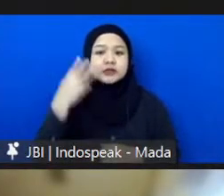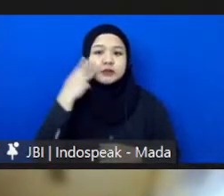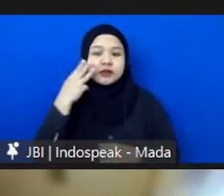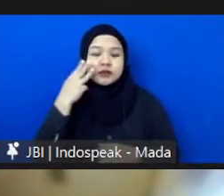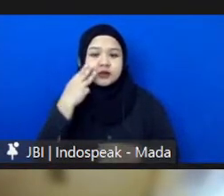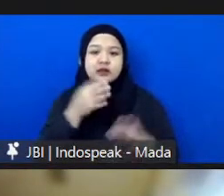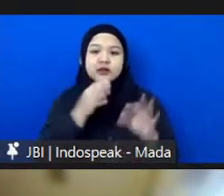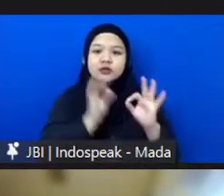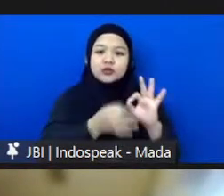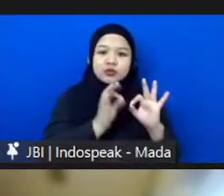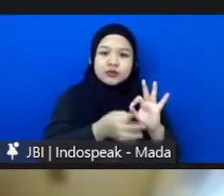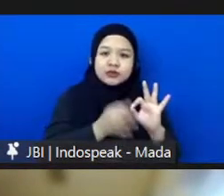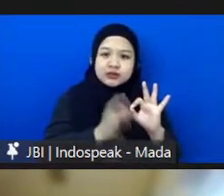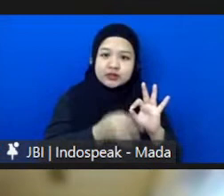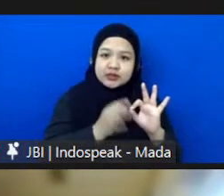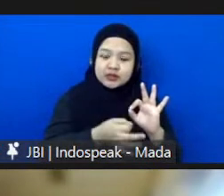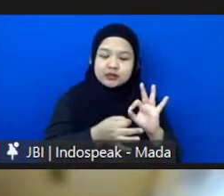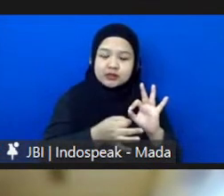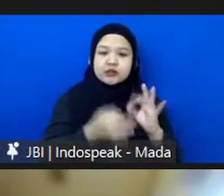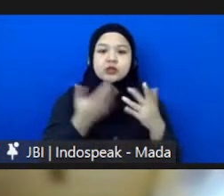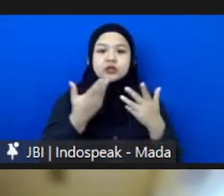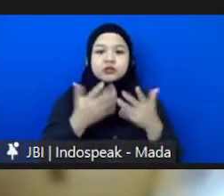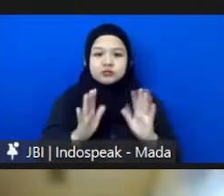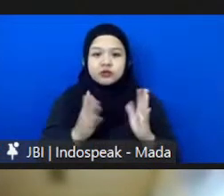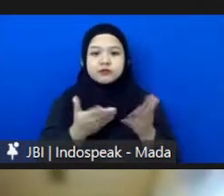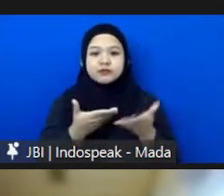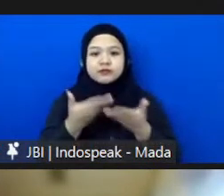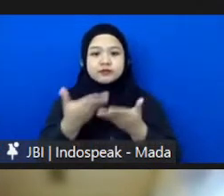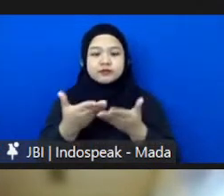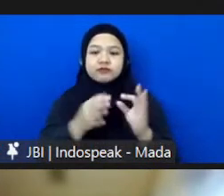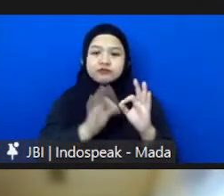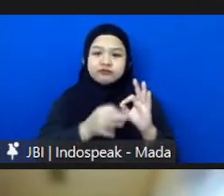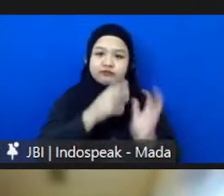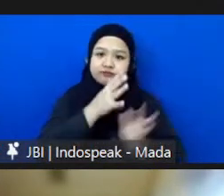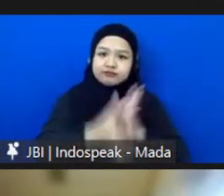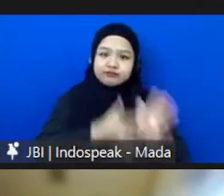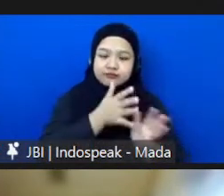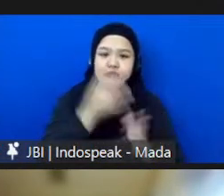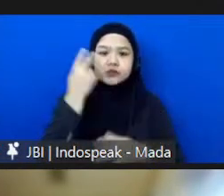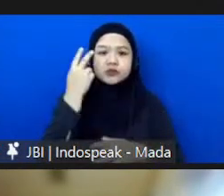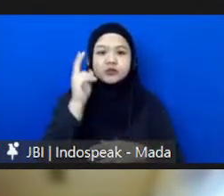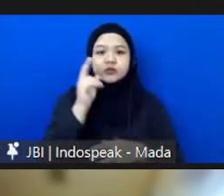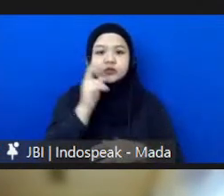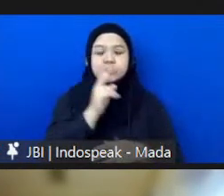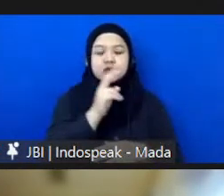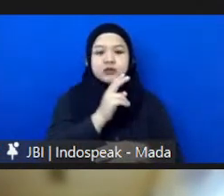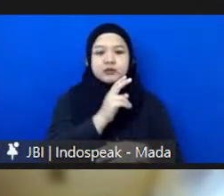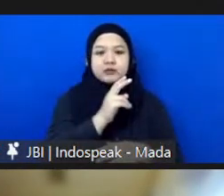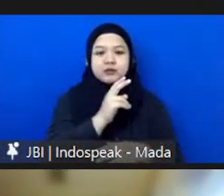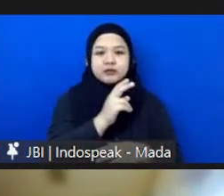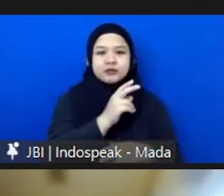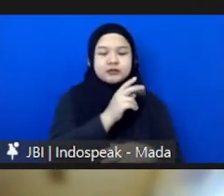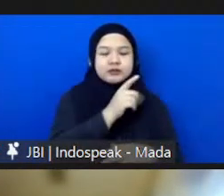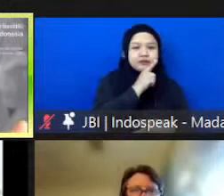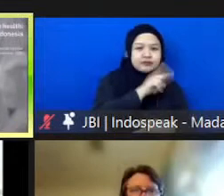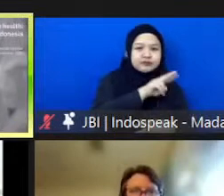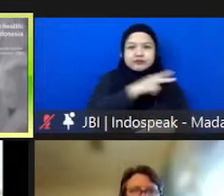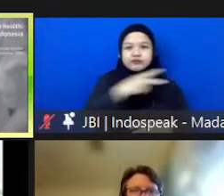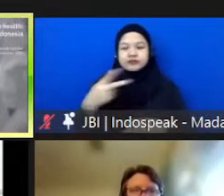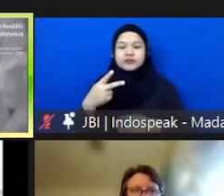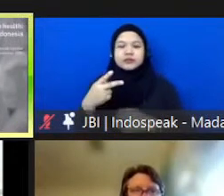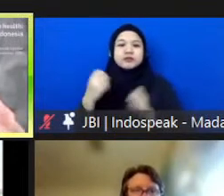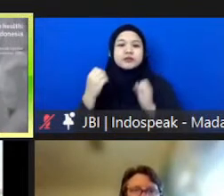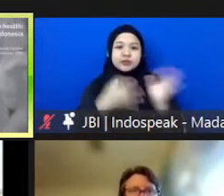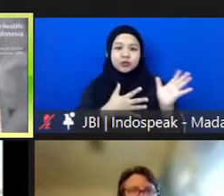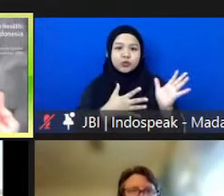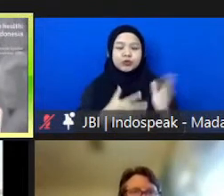Bicara Indonesia that provided sign language translation to Bahasa Indonesia. And I don't want to miss